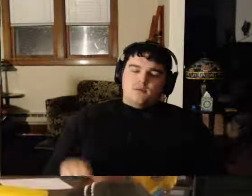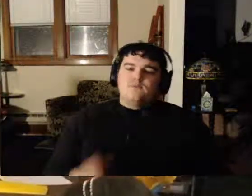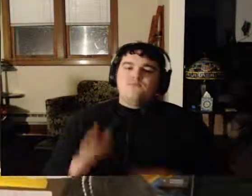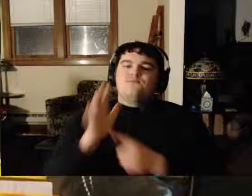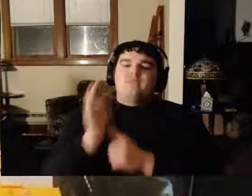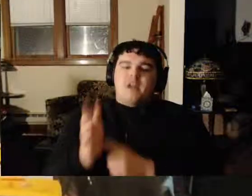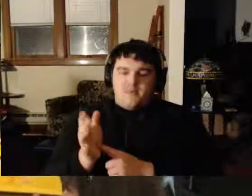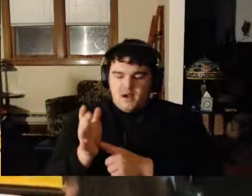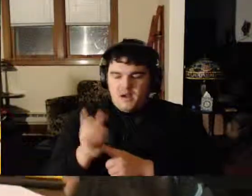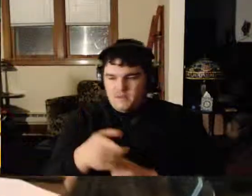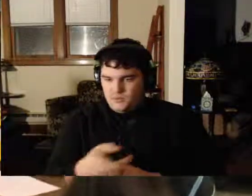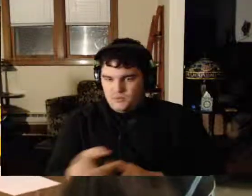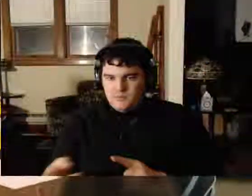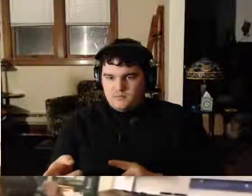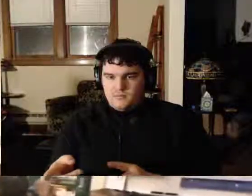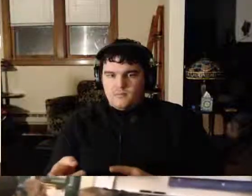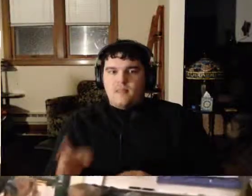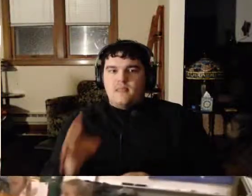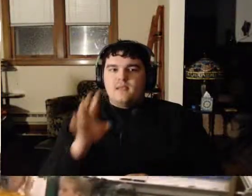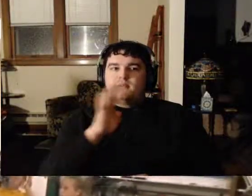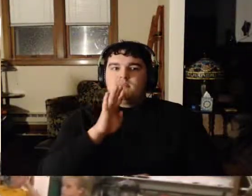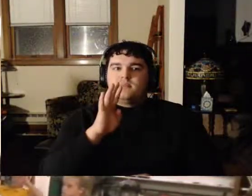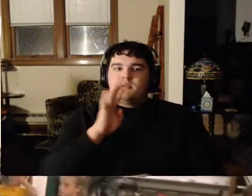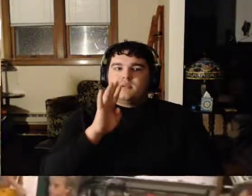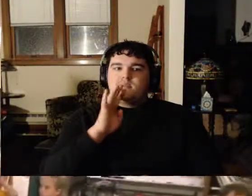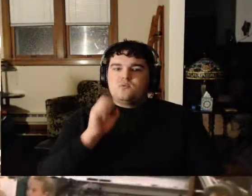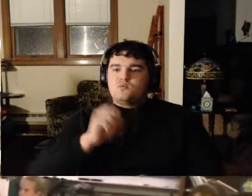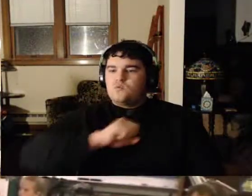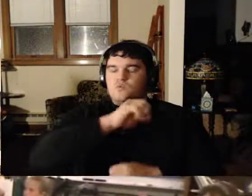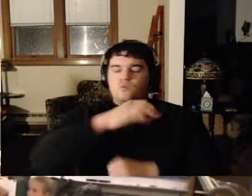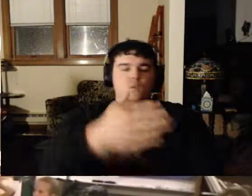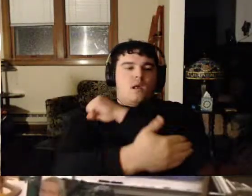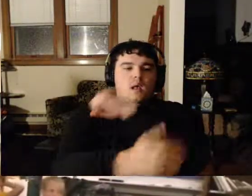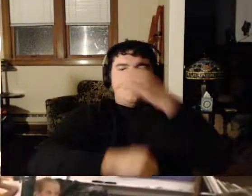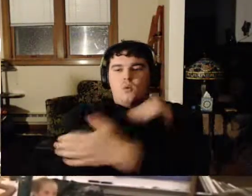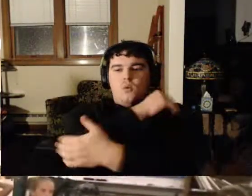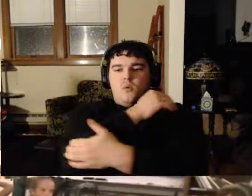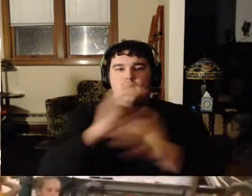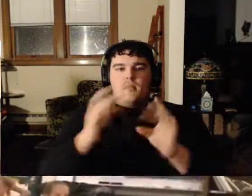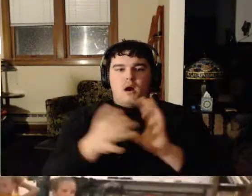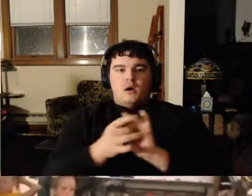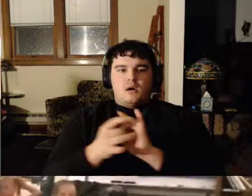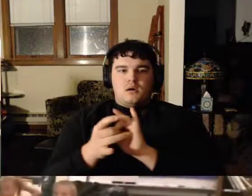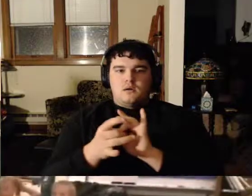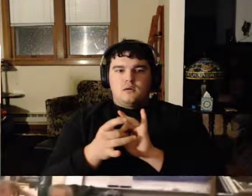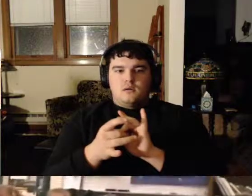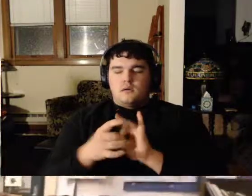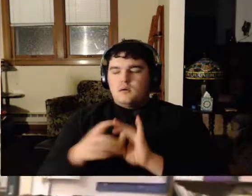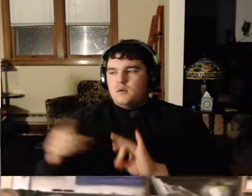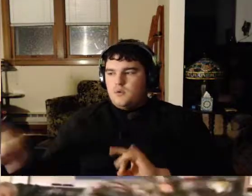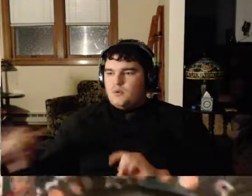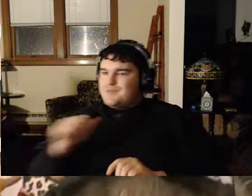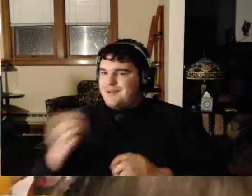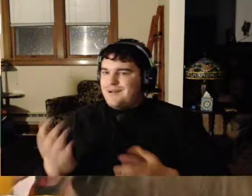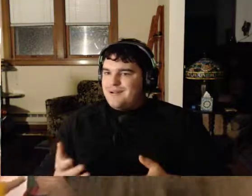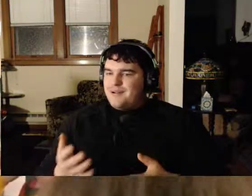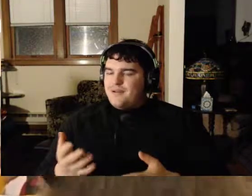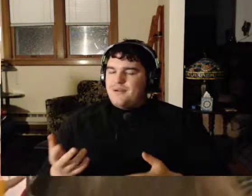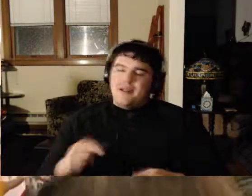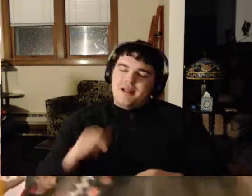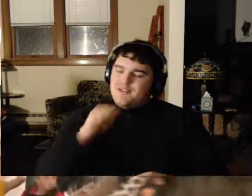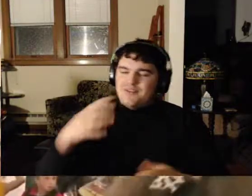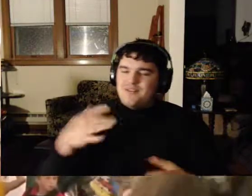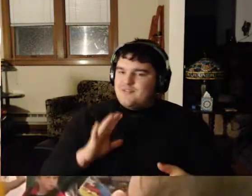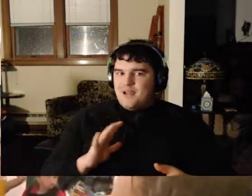minutes to speak with your elbow partner, okay? Your elbow partner's not here, Olivia. We'll take care of that.